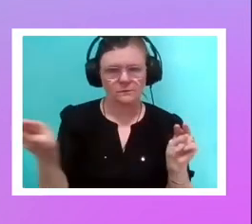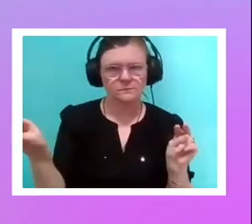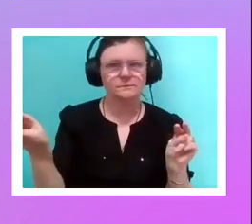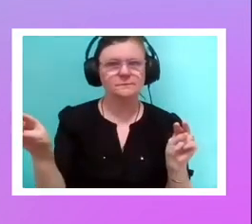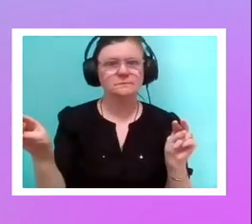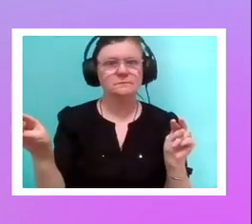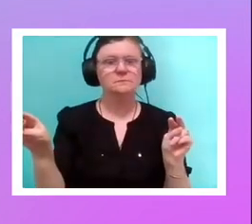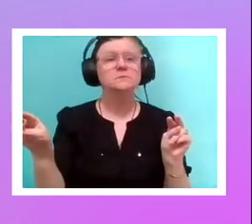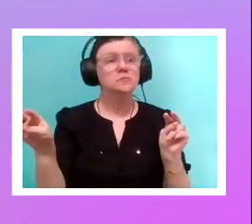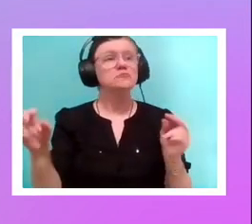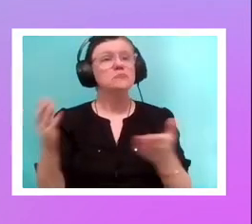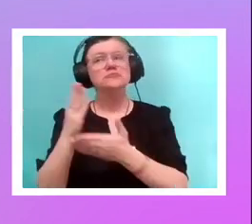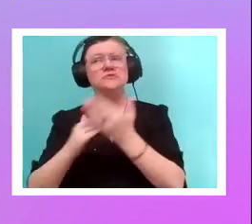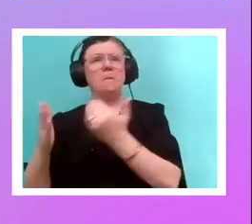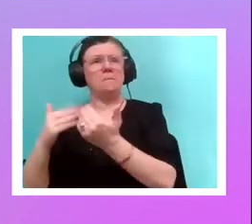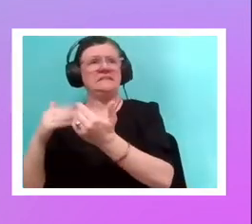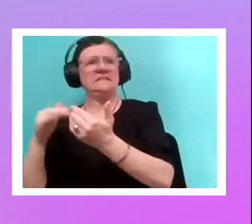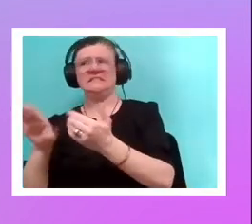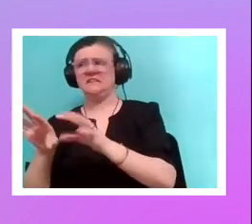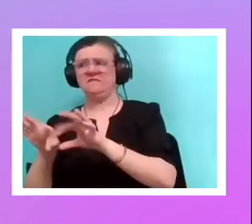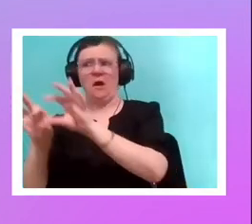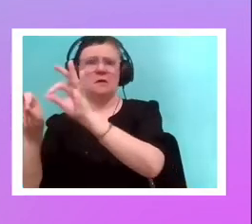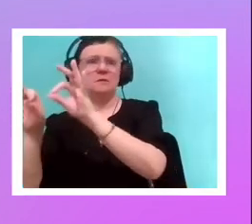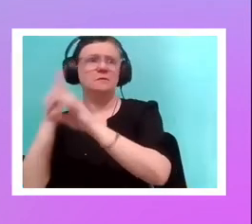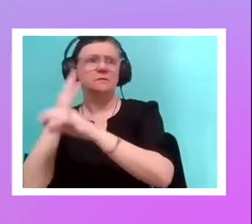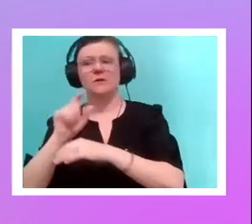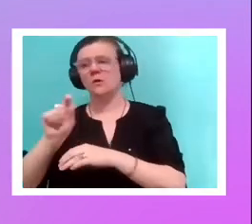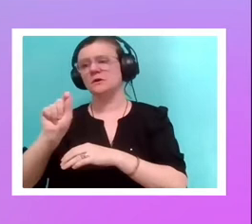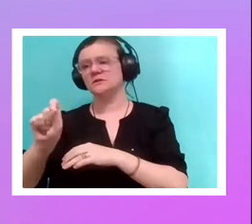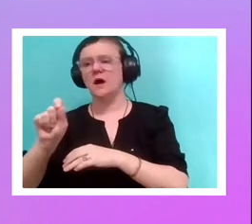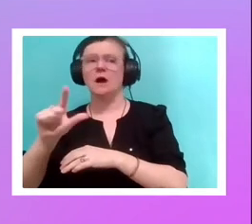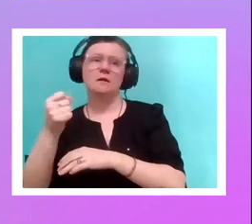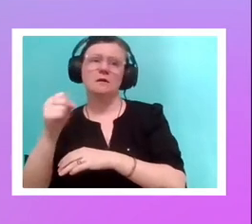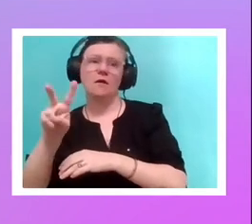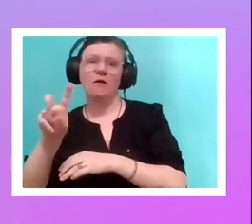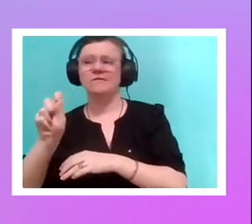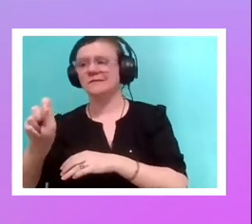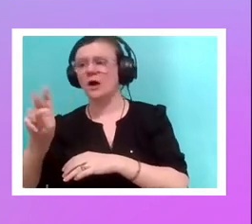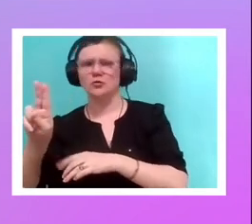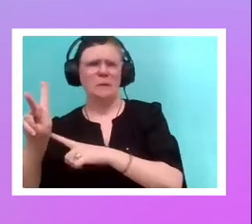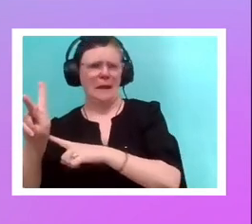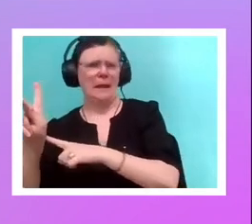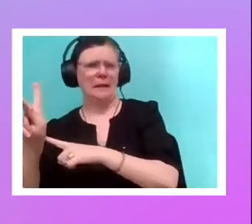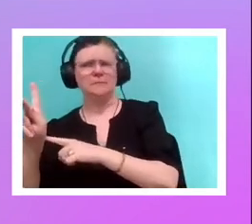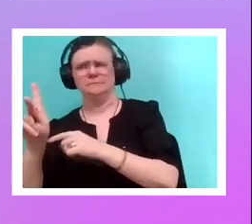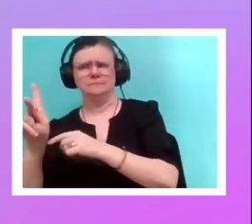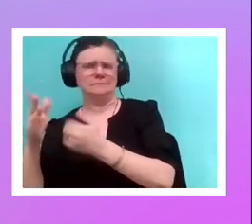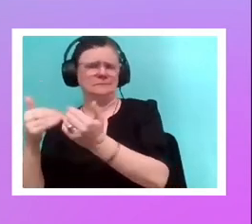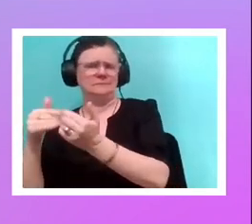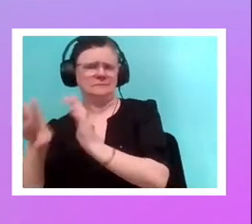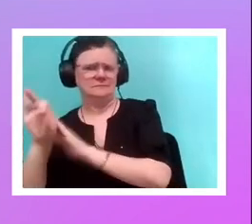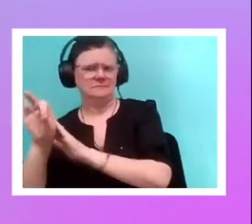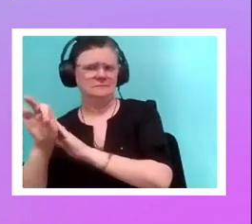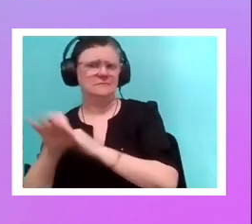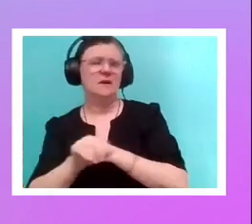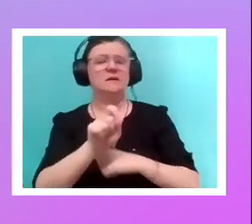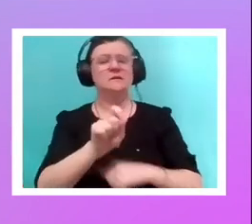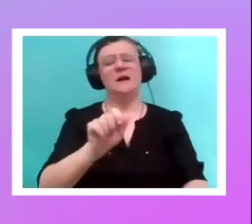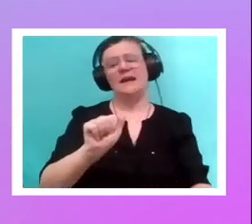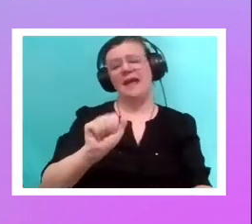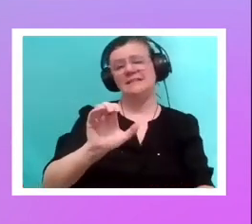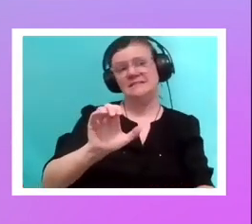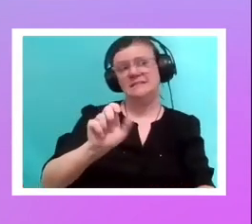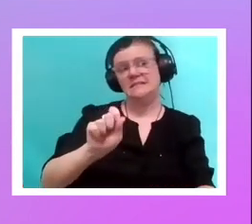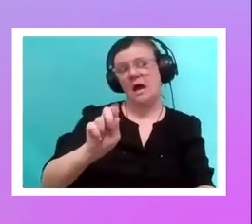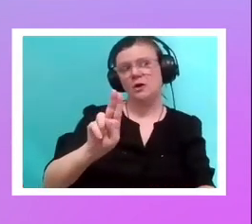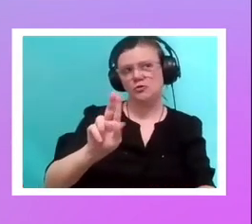in well-known domain names like .gov.uk for central and local government, .ac.uk,